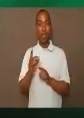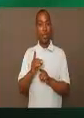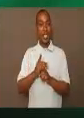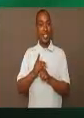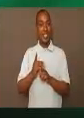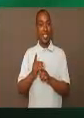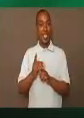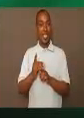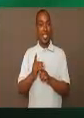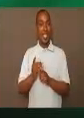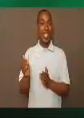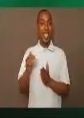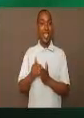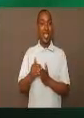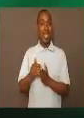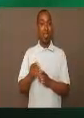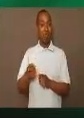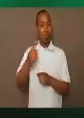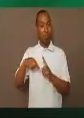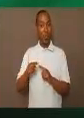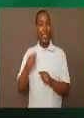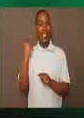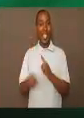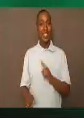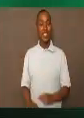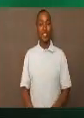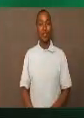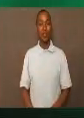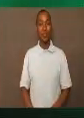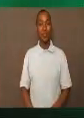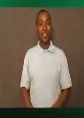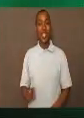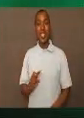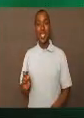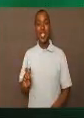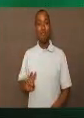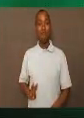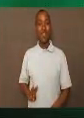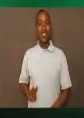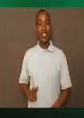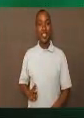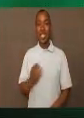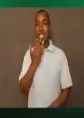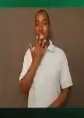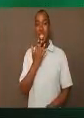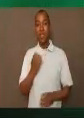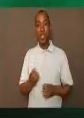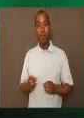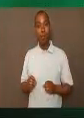reverse direction. The right ventricle pumps the blood into the